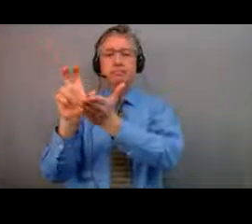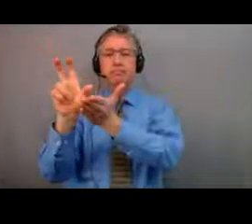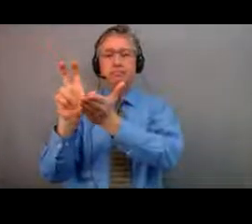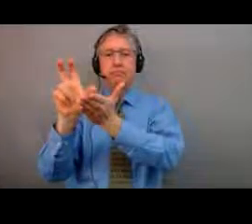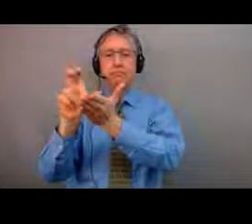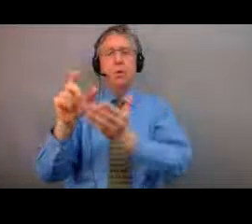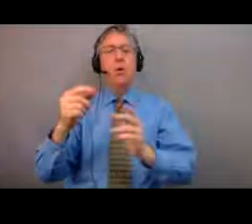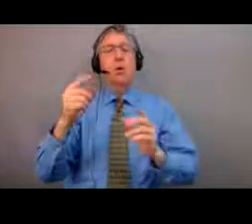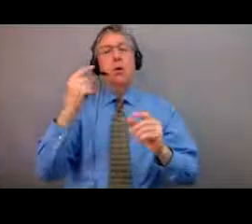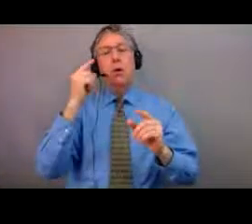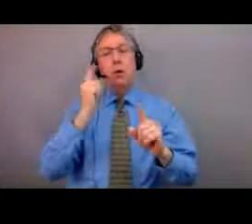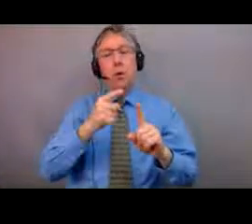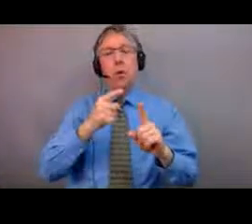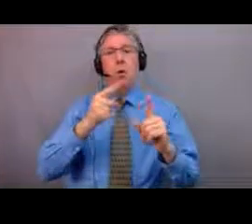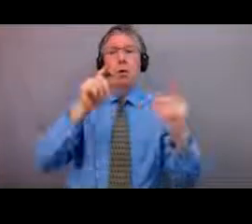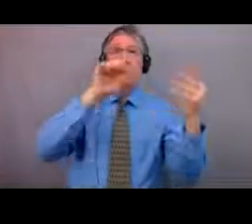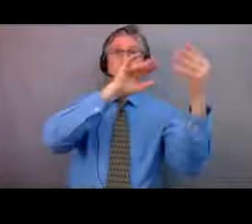dioxide. Next slide, please.